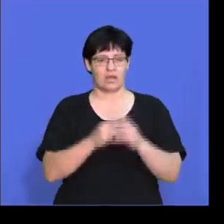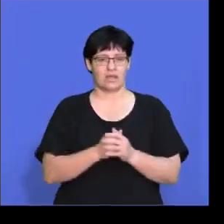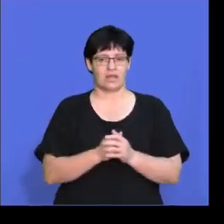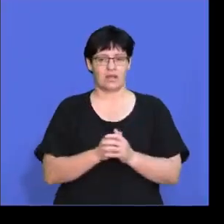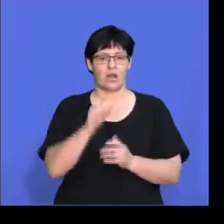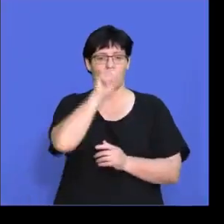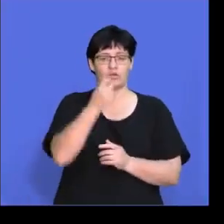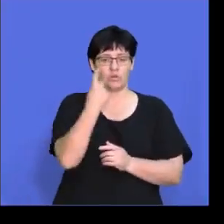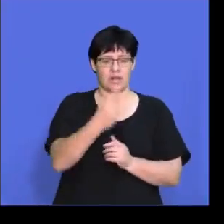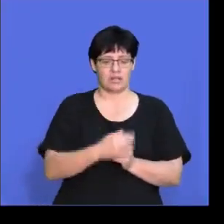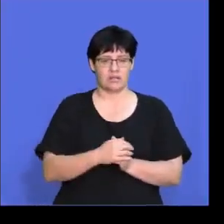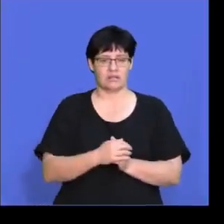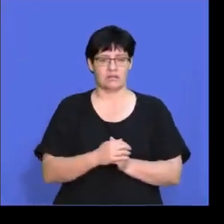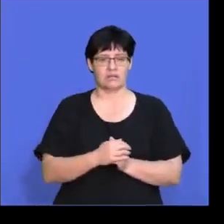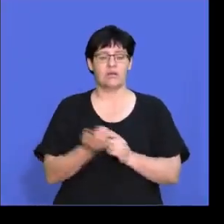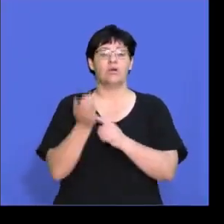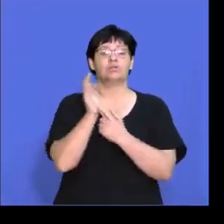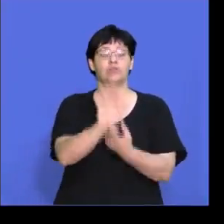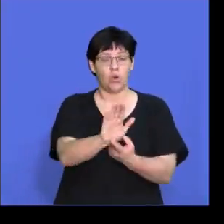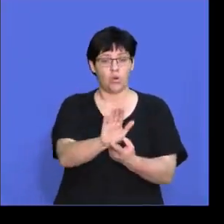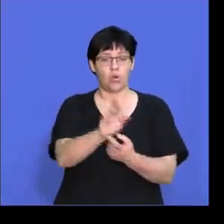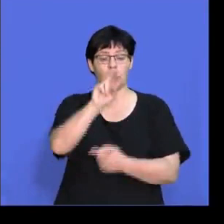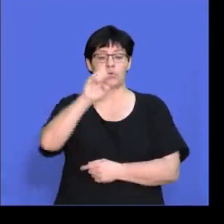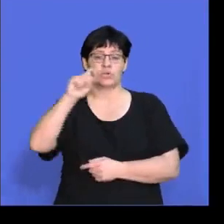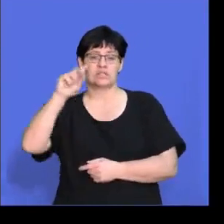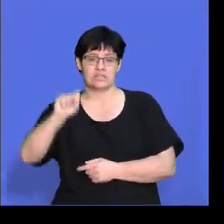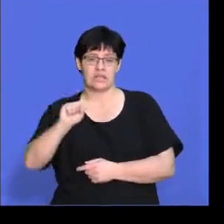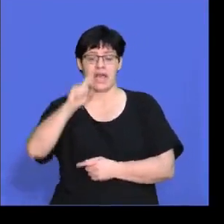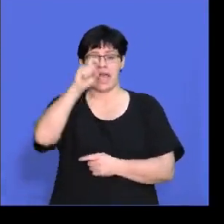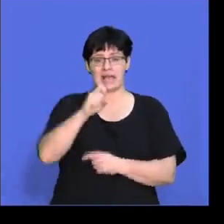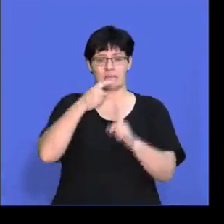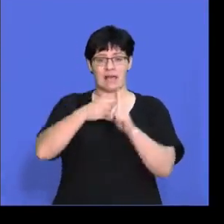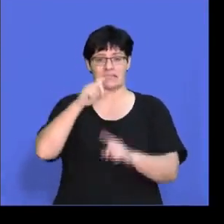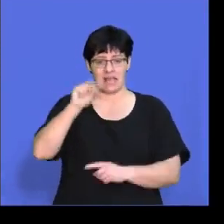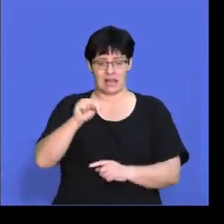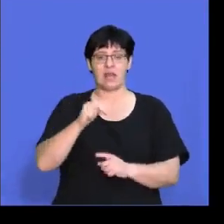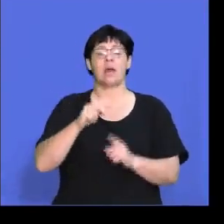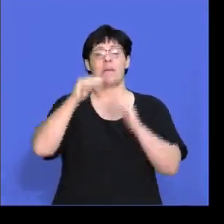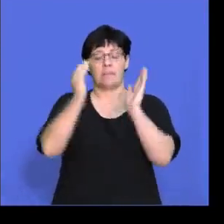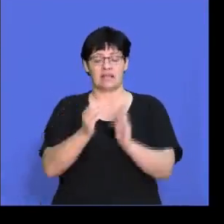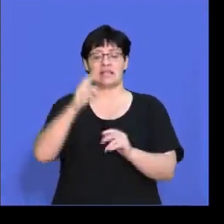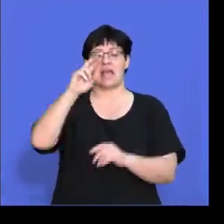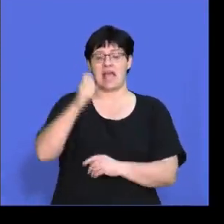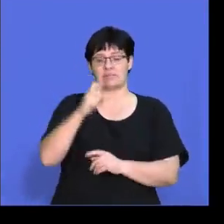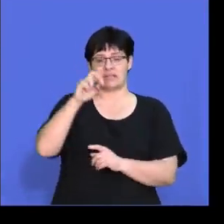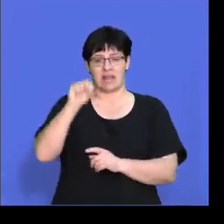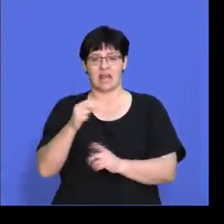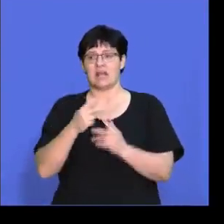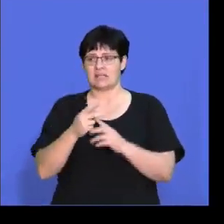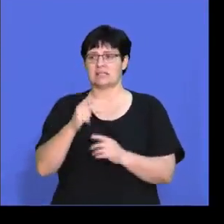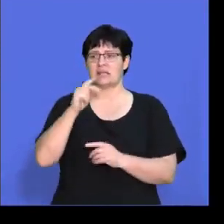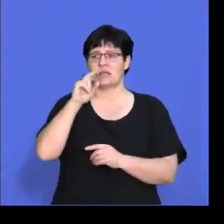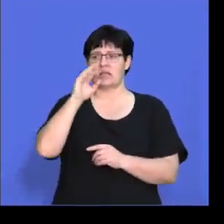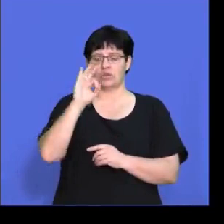Okay, so question 1. Show that the roots of x plus m times x plus n equals 3p